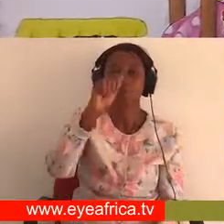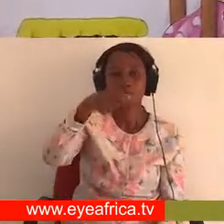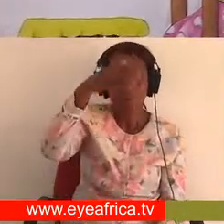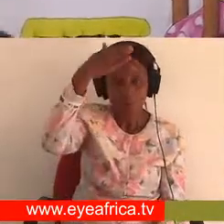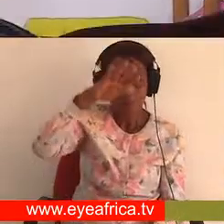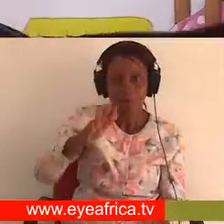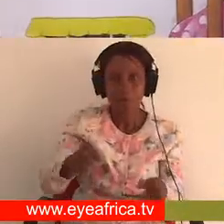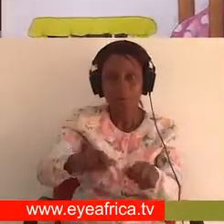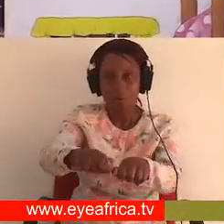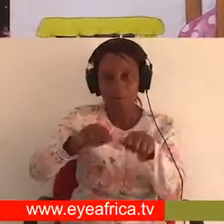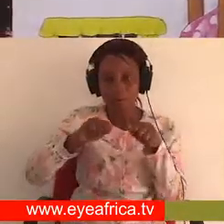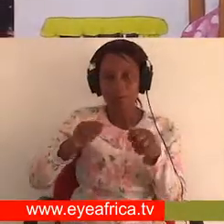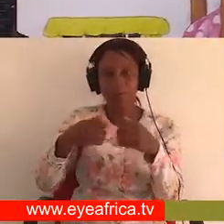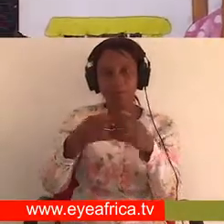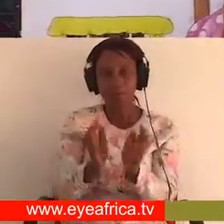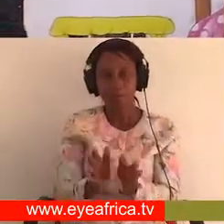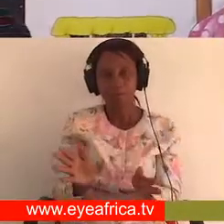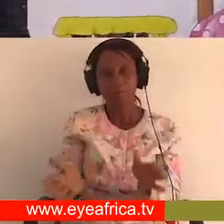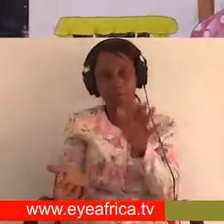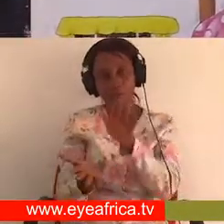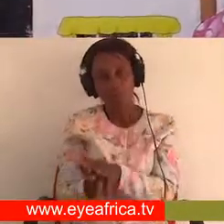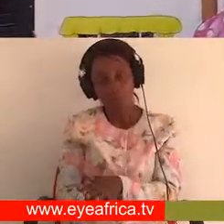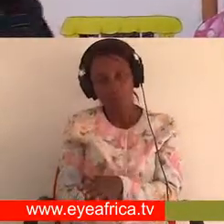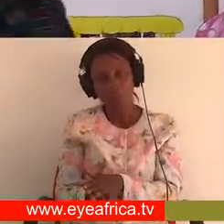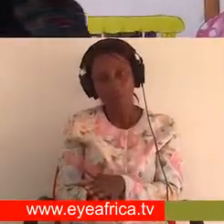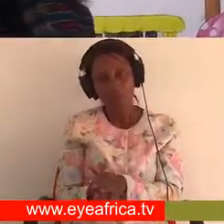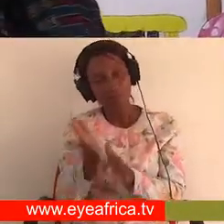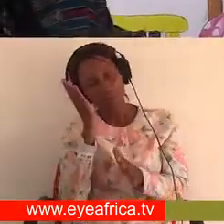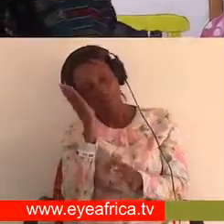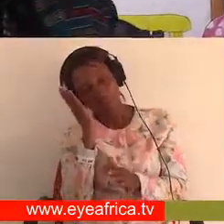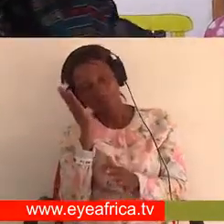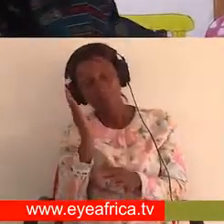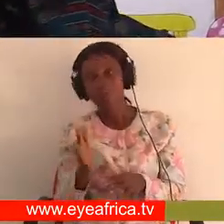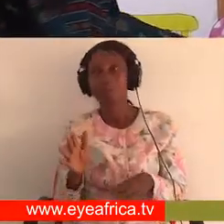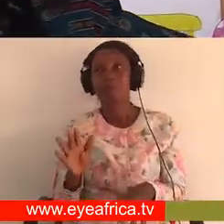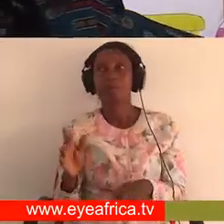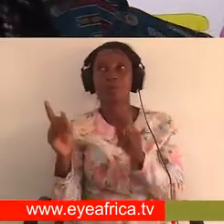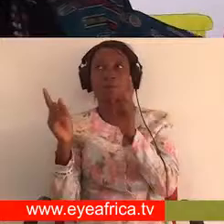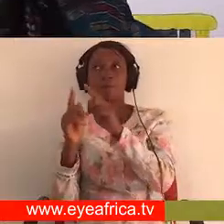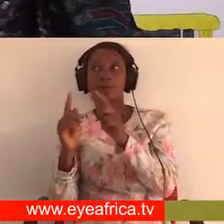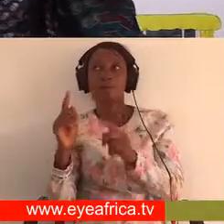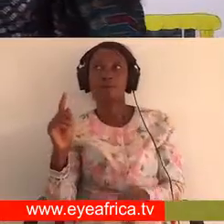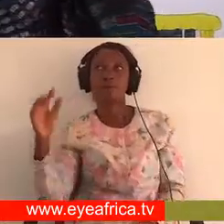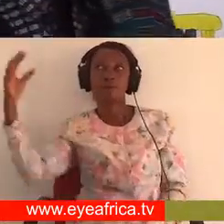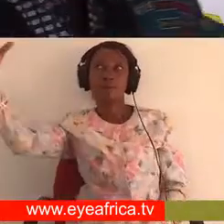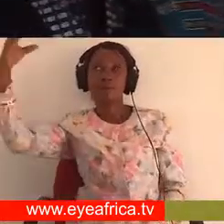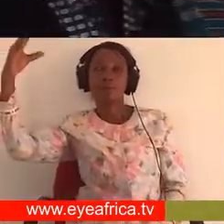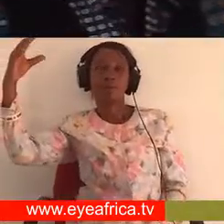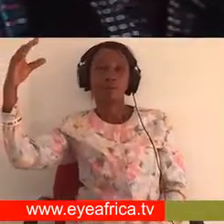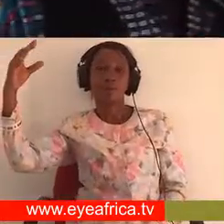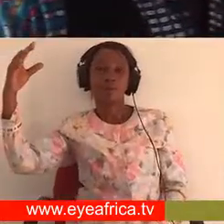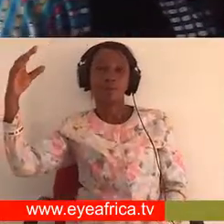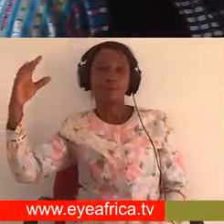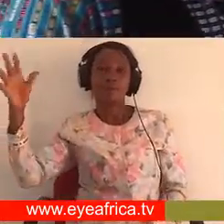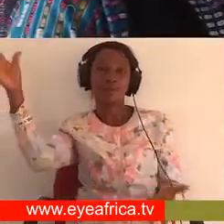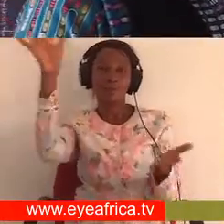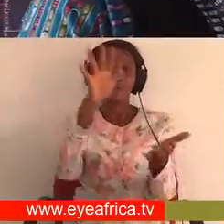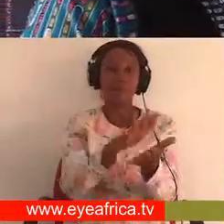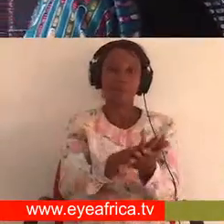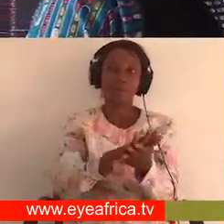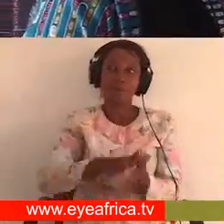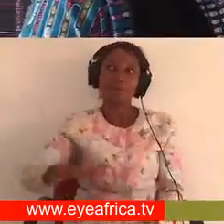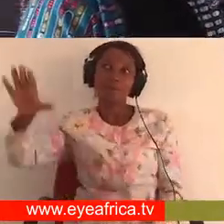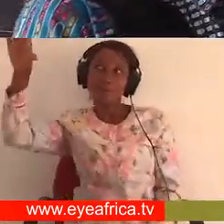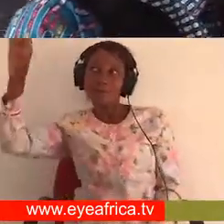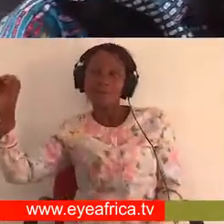bedroom, while on his bed, he can reach the switch. You can see where the little boy